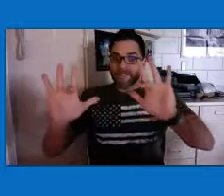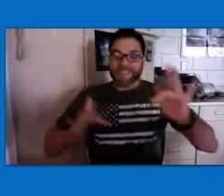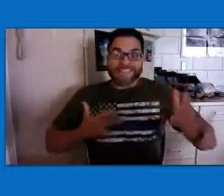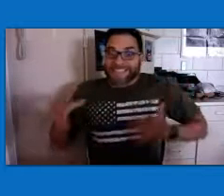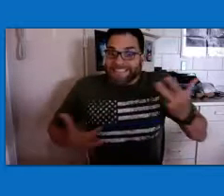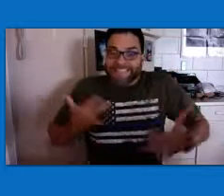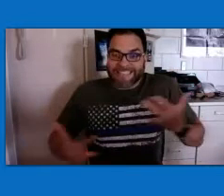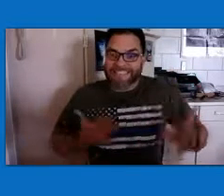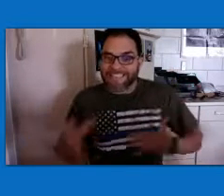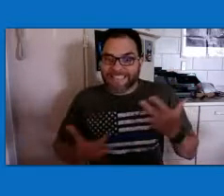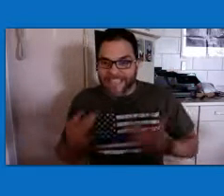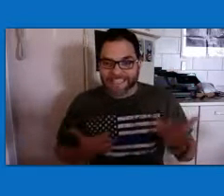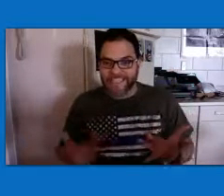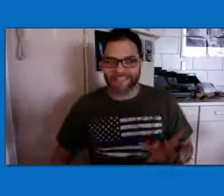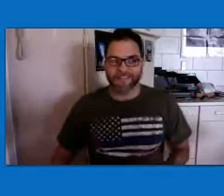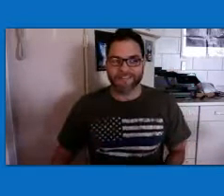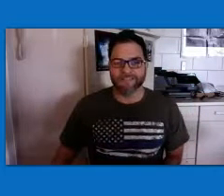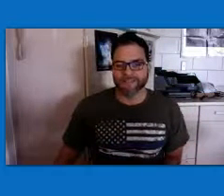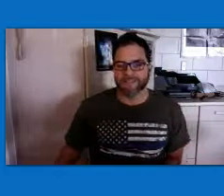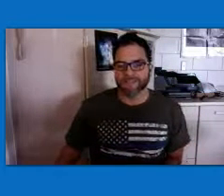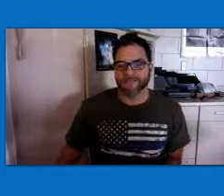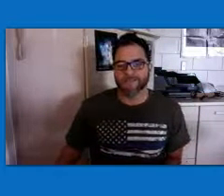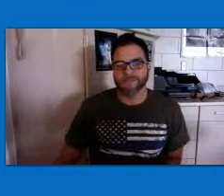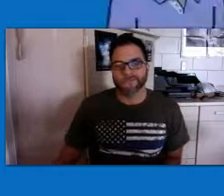Middle finger. Excited.